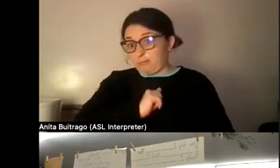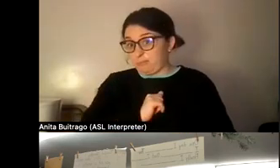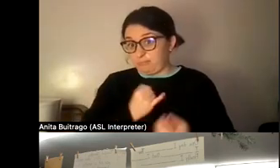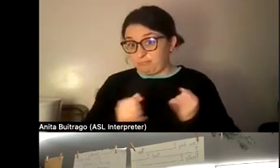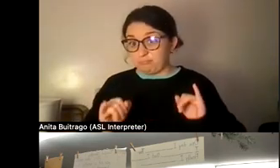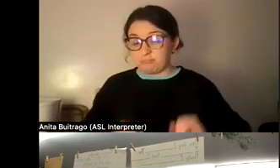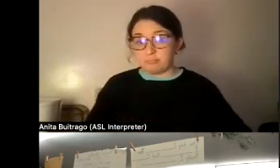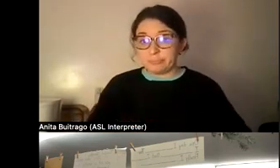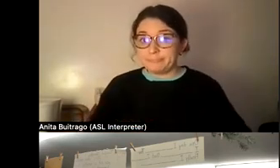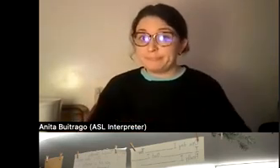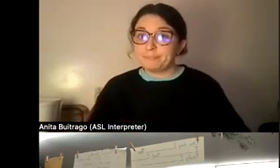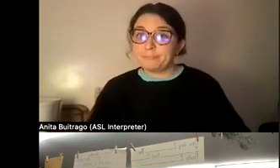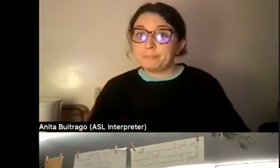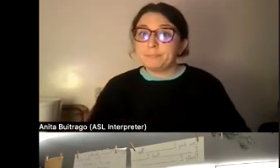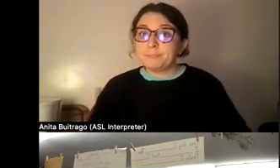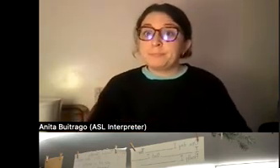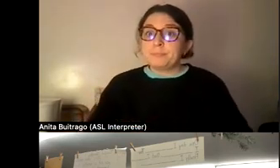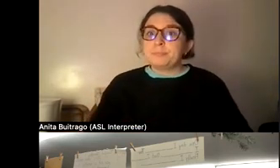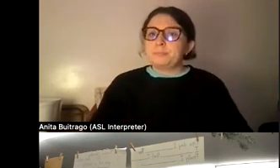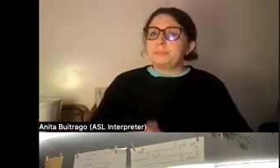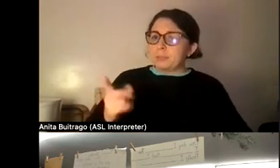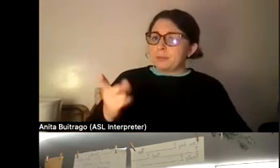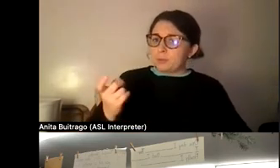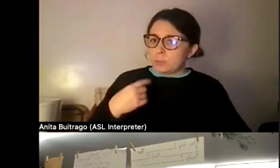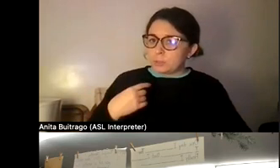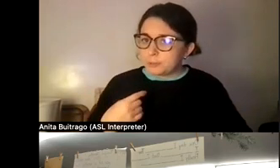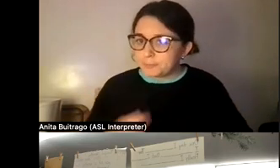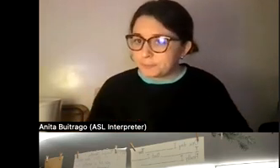Any questions? Any questions about?